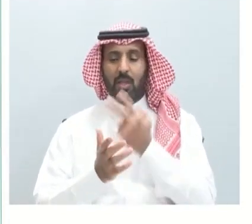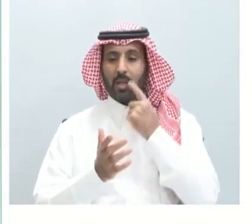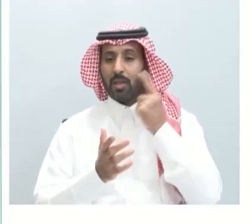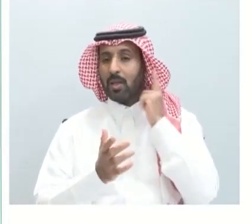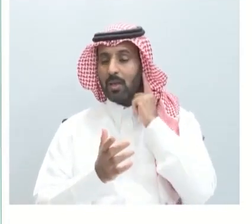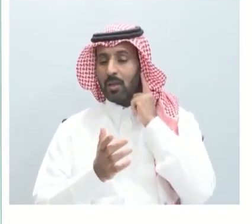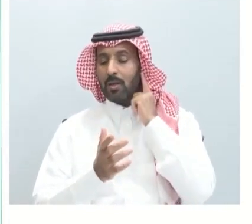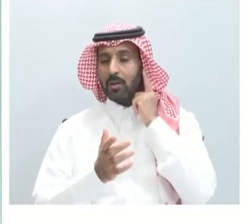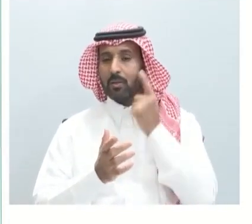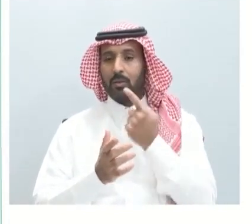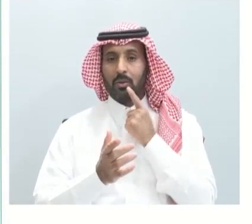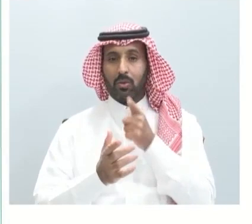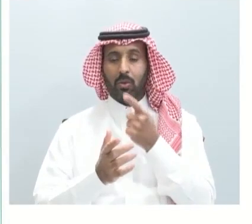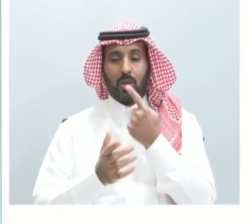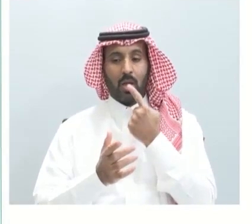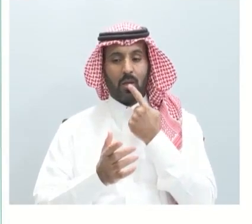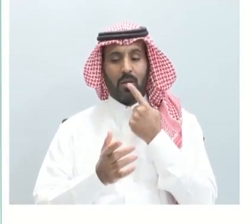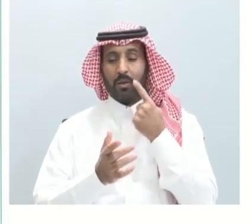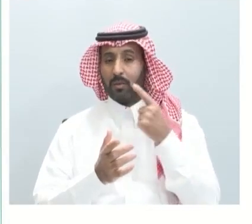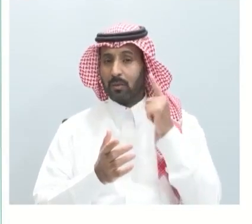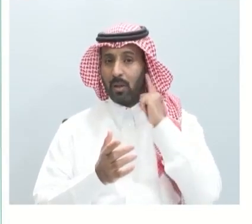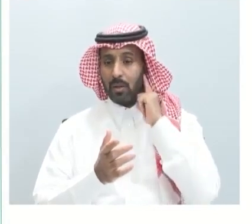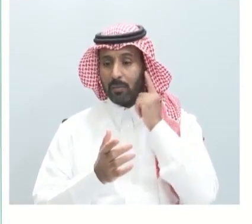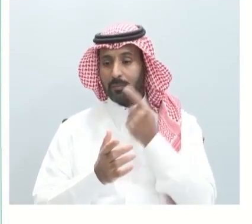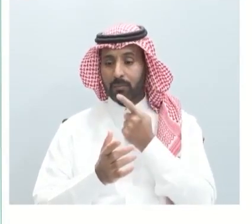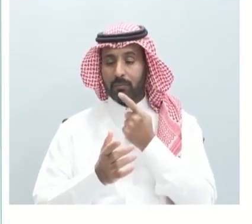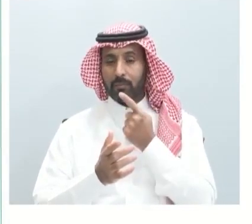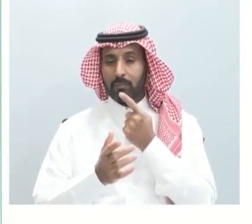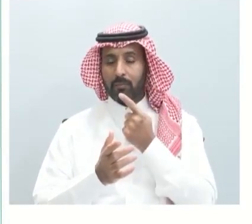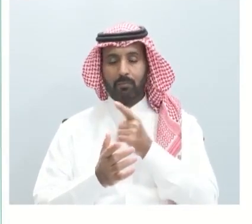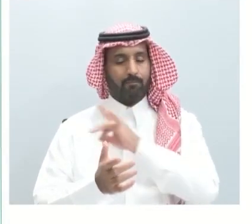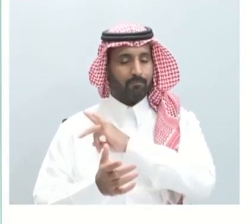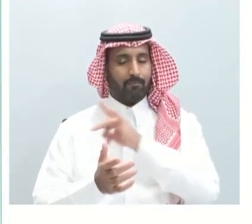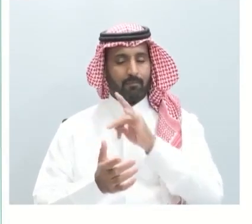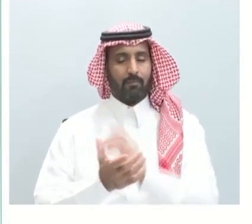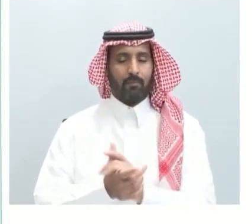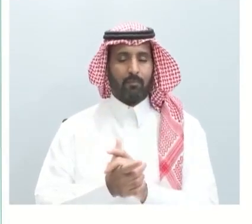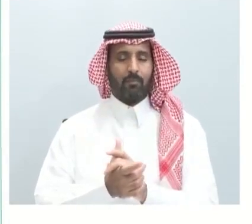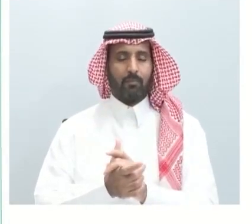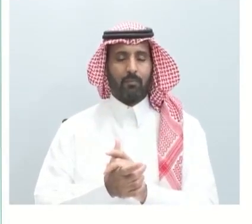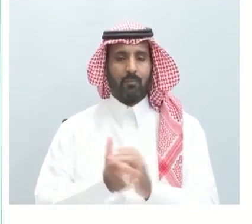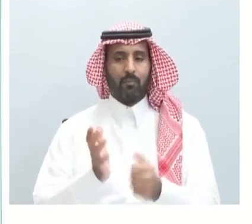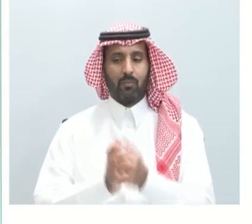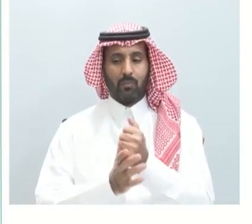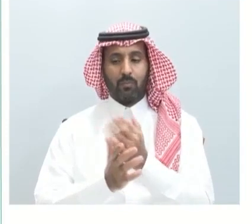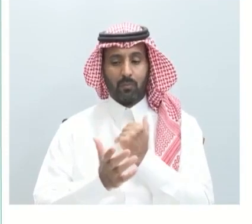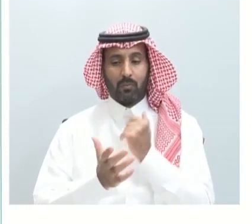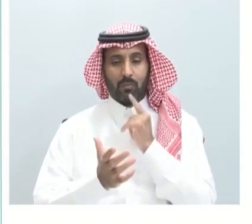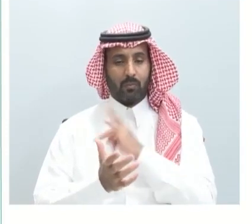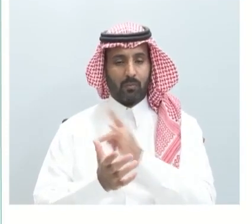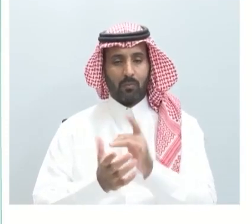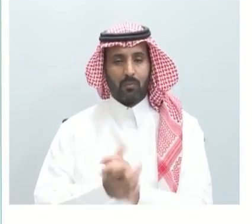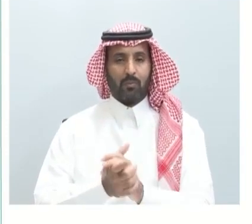so ing here, this is a gerund as subject. Touching your ear with your tongue is impossible. Of course it